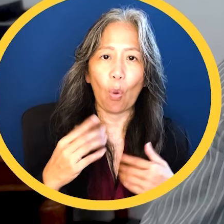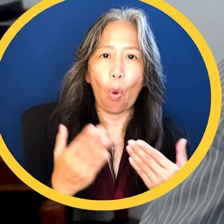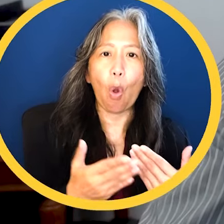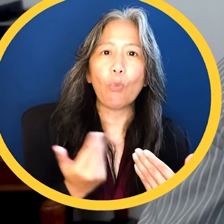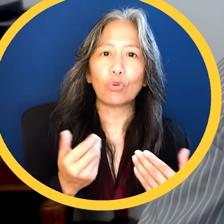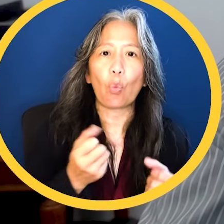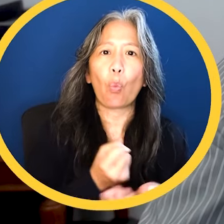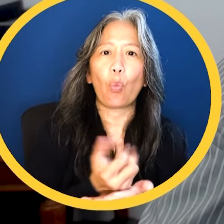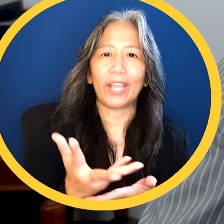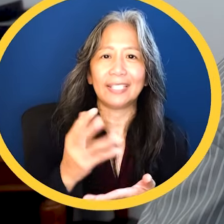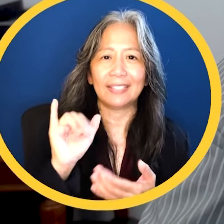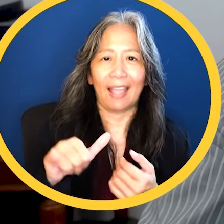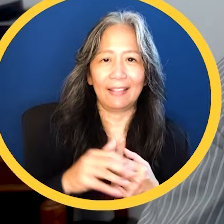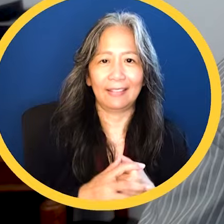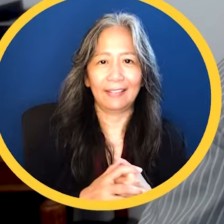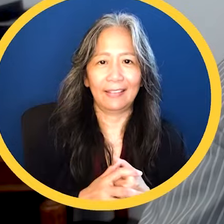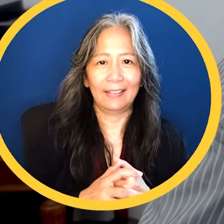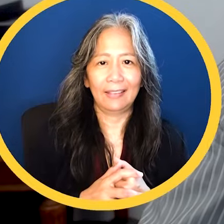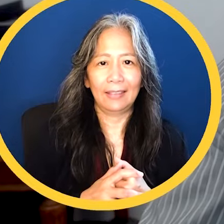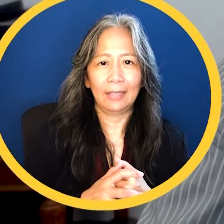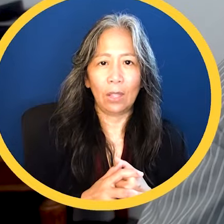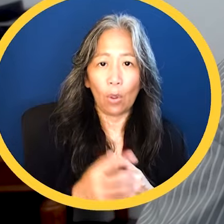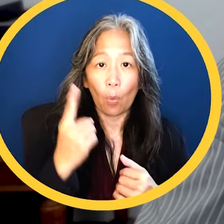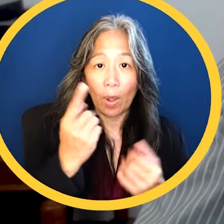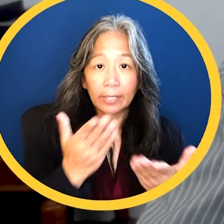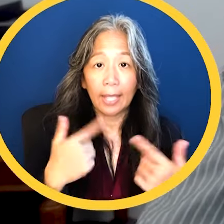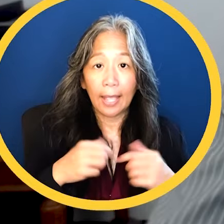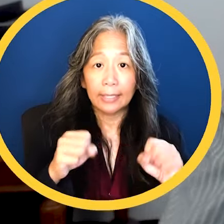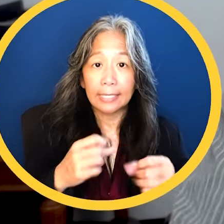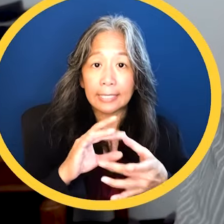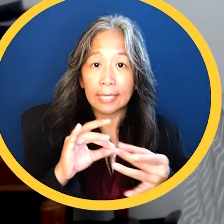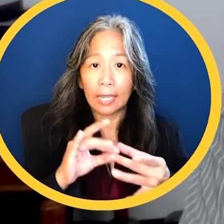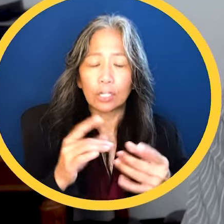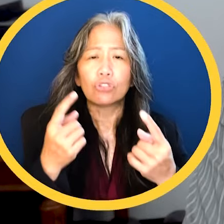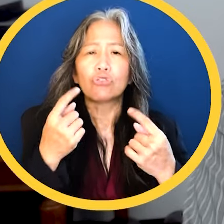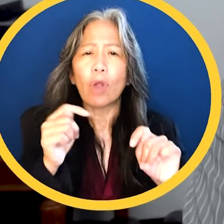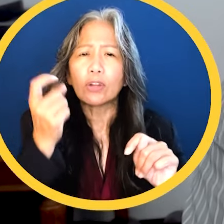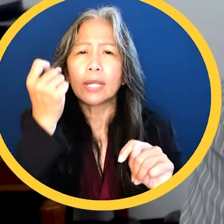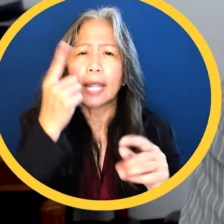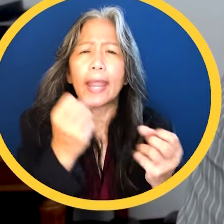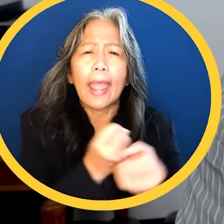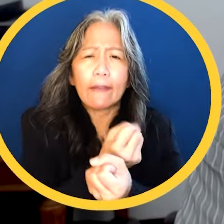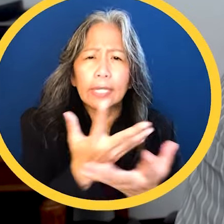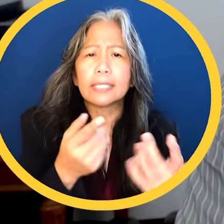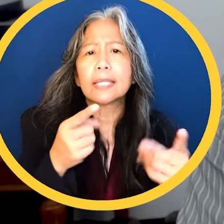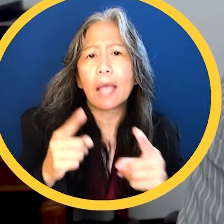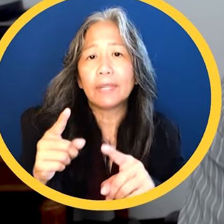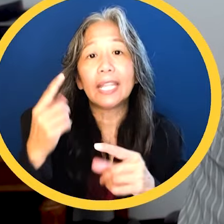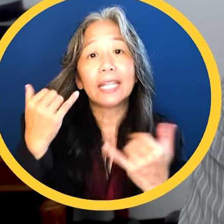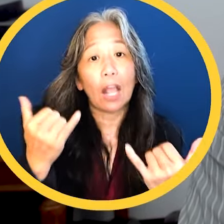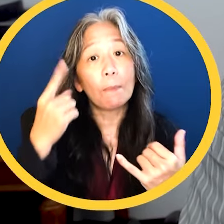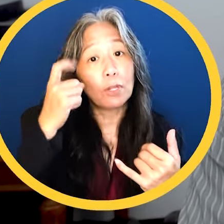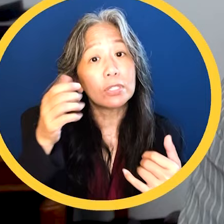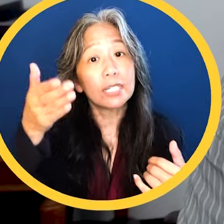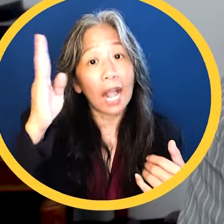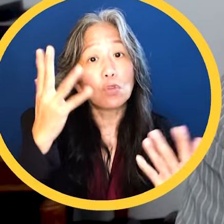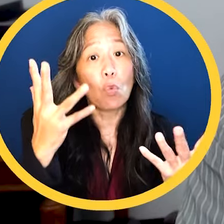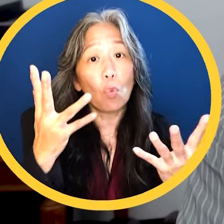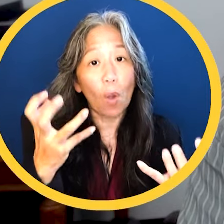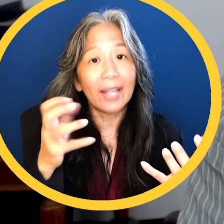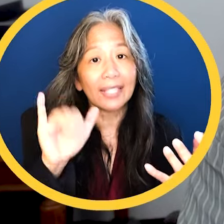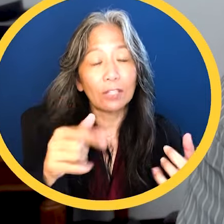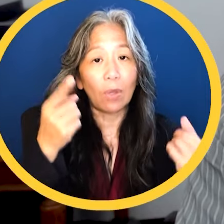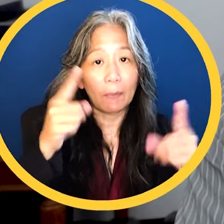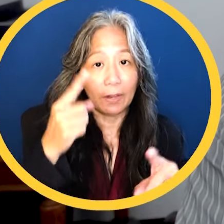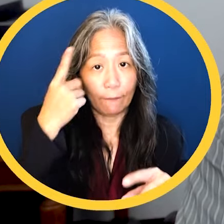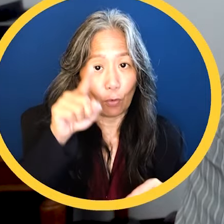that. So if there's one thing I could say is just really try to understand everything that's happening now, because God wants it to happen for